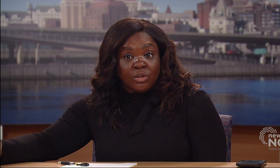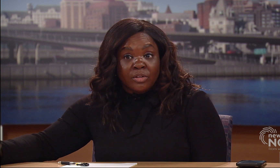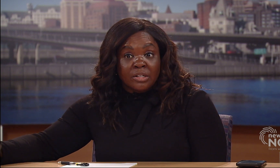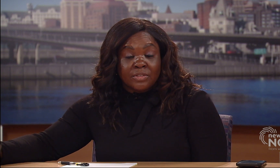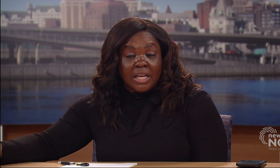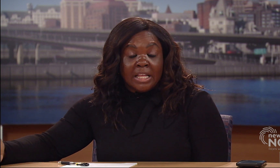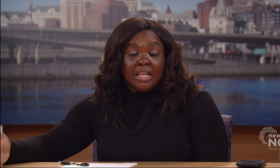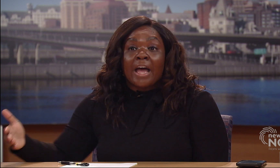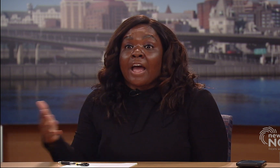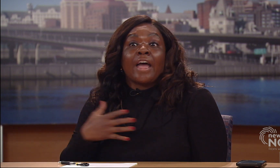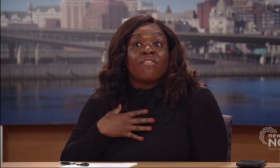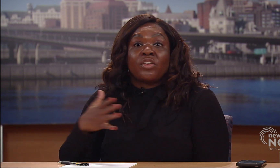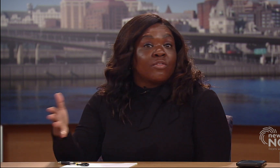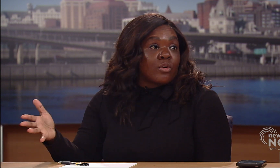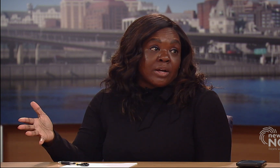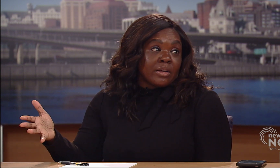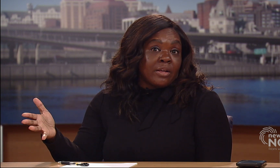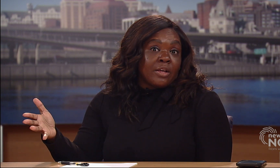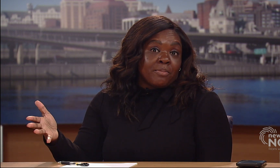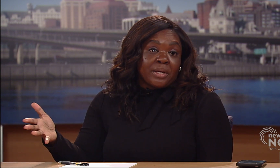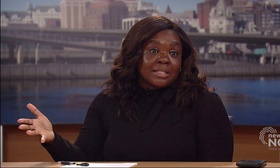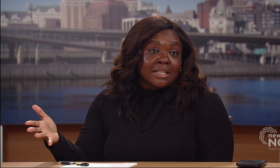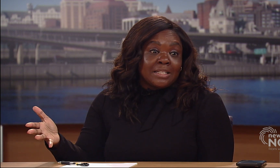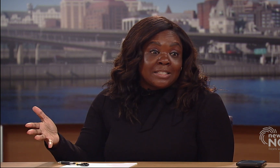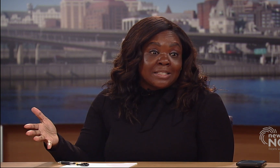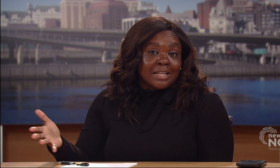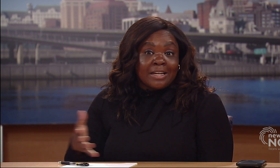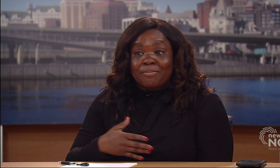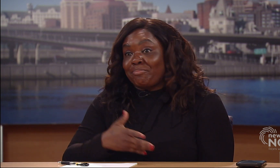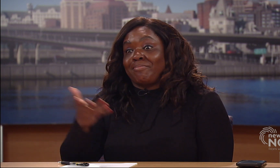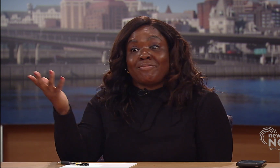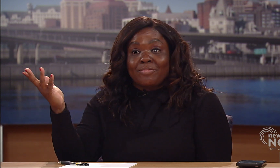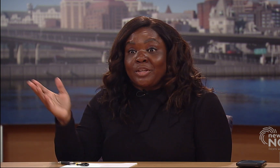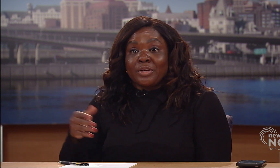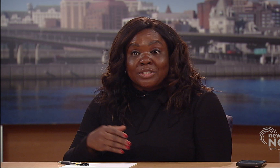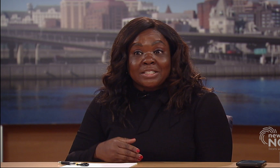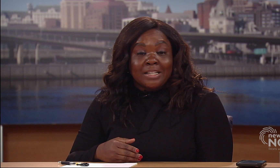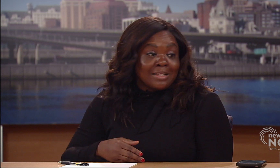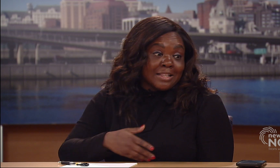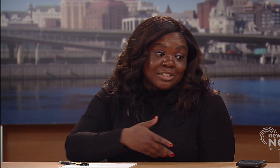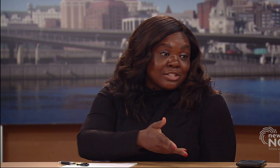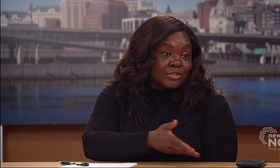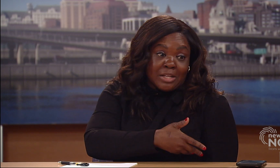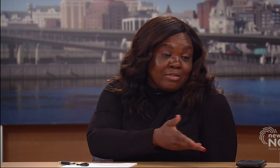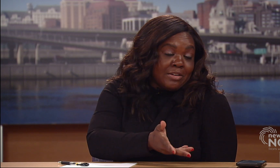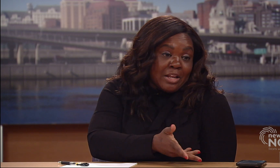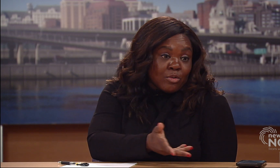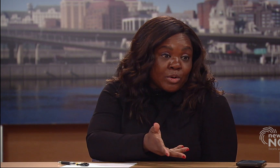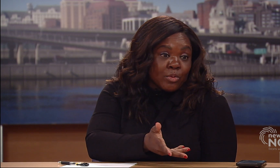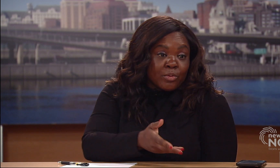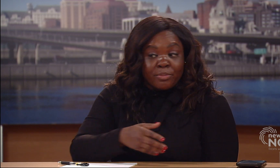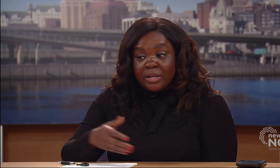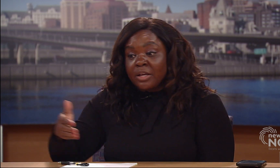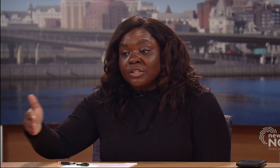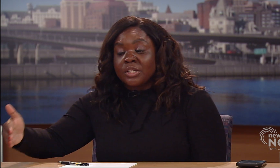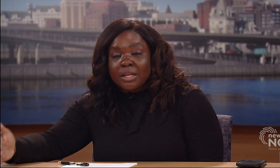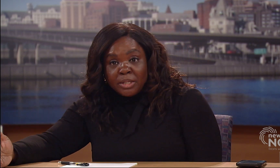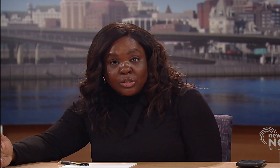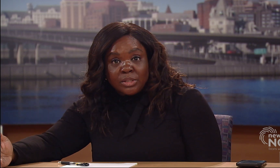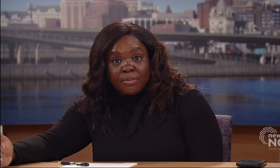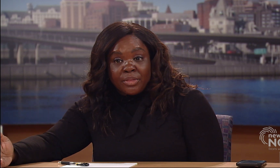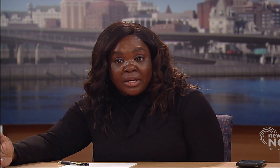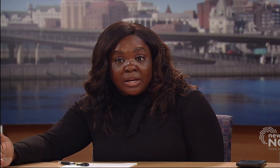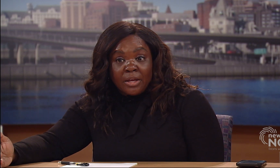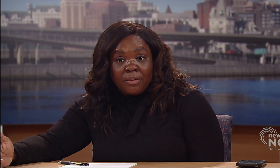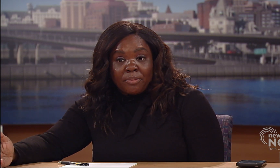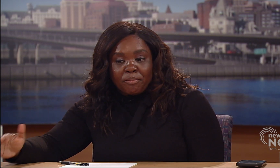find alternatives, and I have to give her credit because at least she's saying, you know, she's saying the legislature, they don't want to work with me, so let me